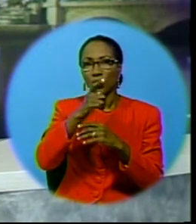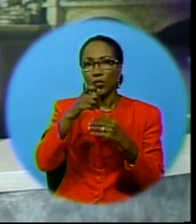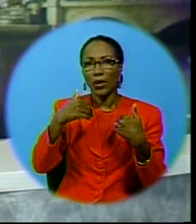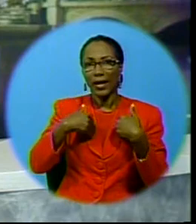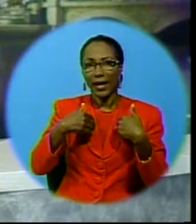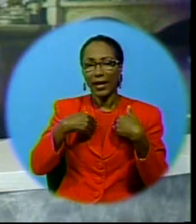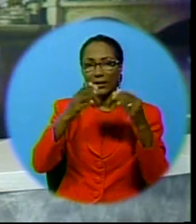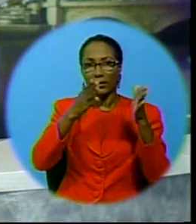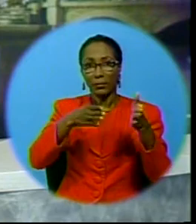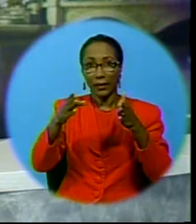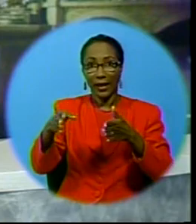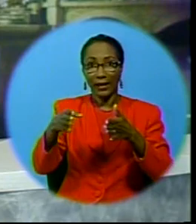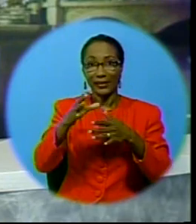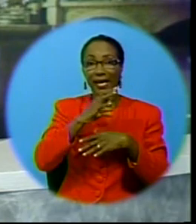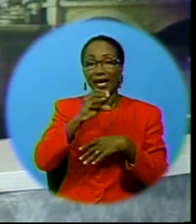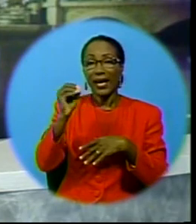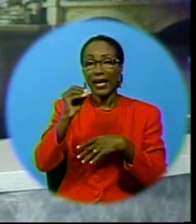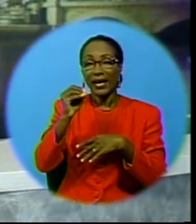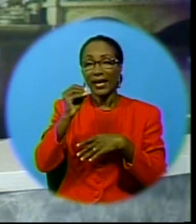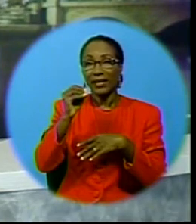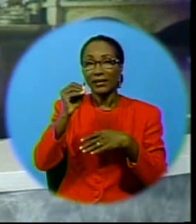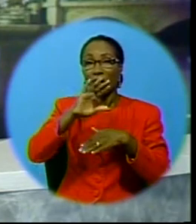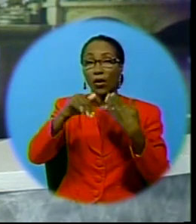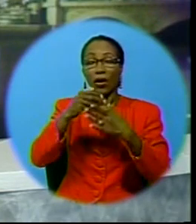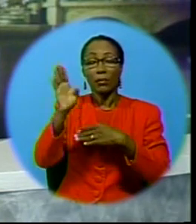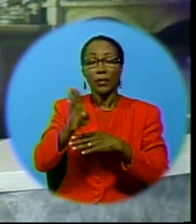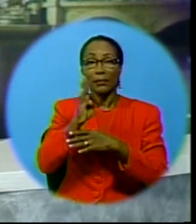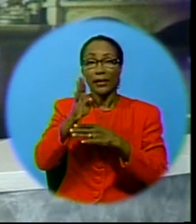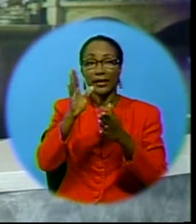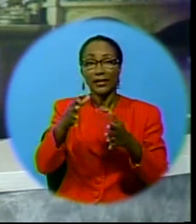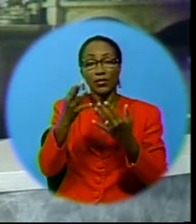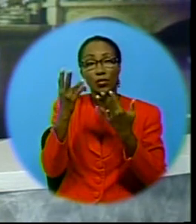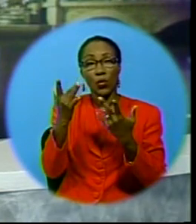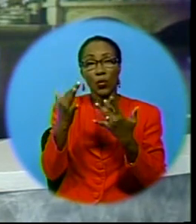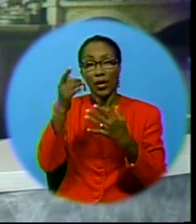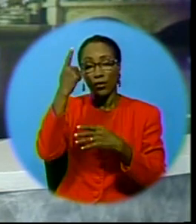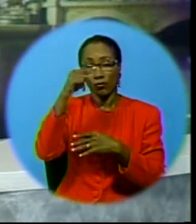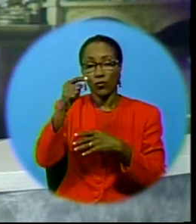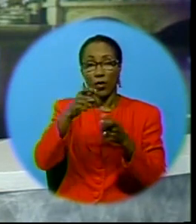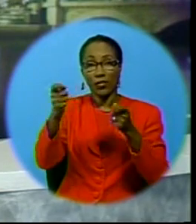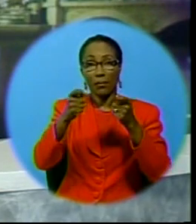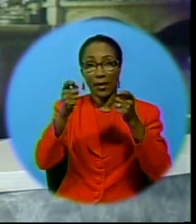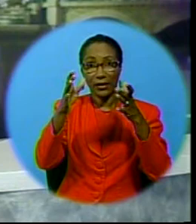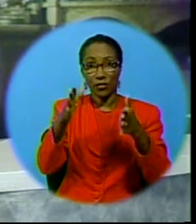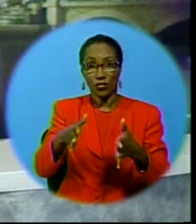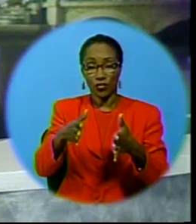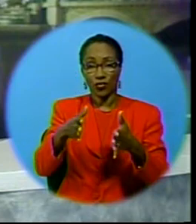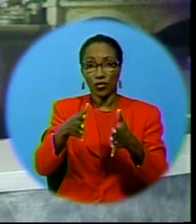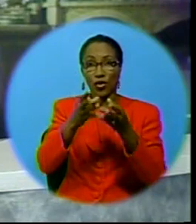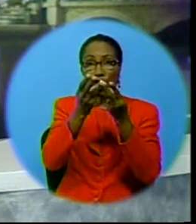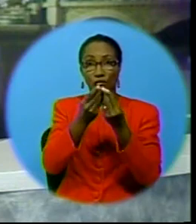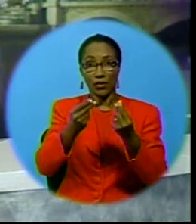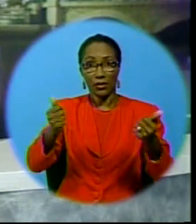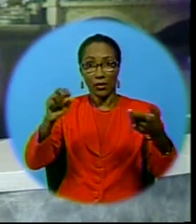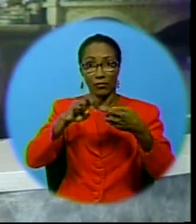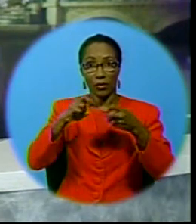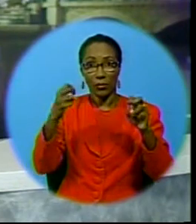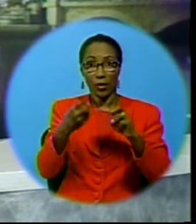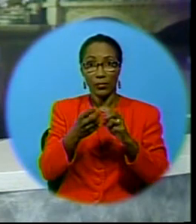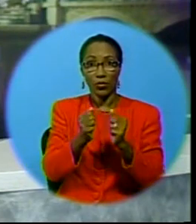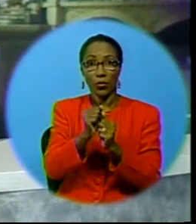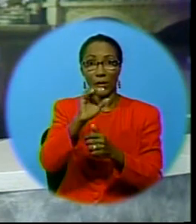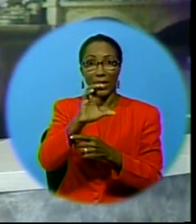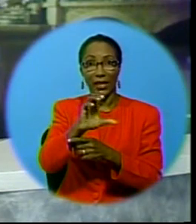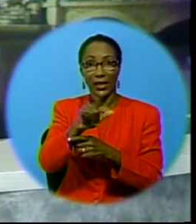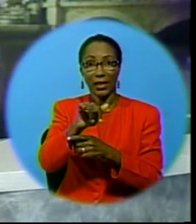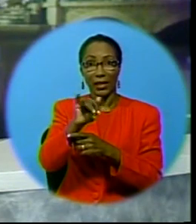overseeing the process continue their work to bring some resolution to the matter. However, he believes that the issue could have been dealt with sooner